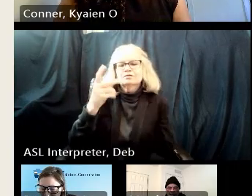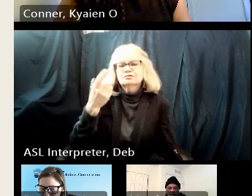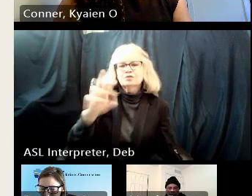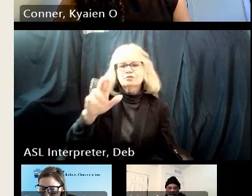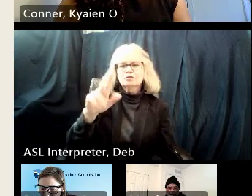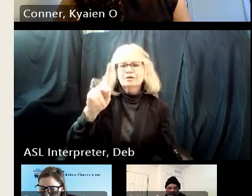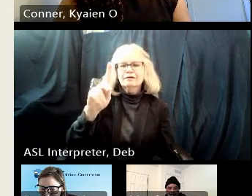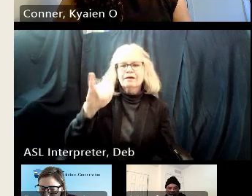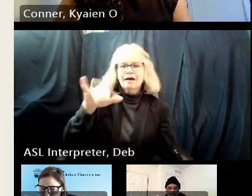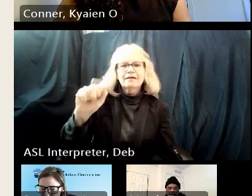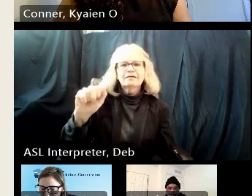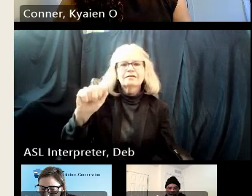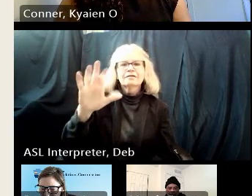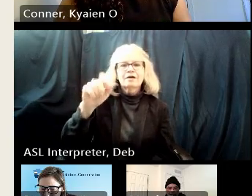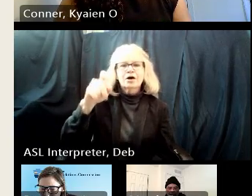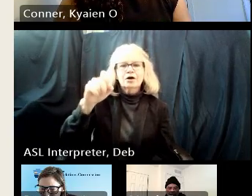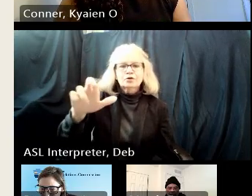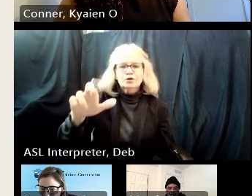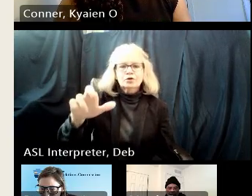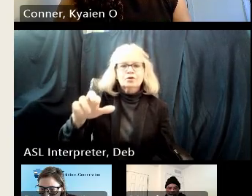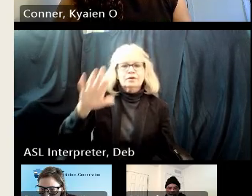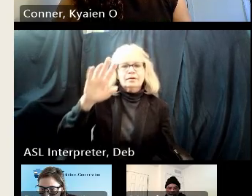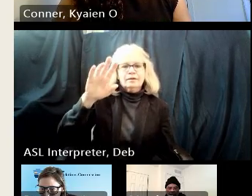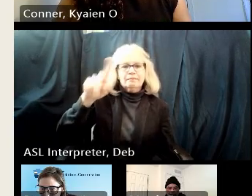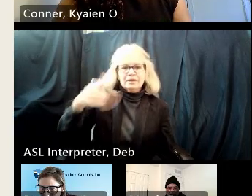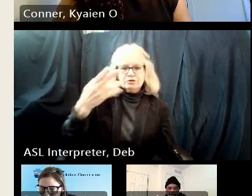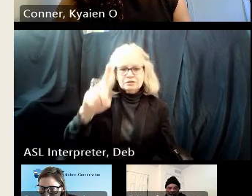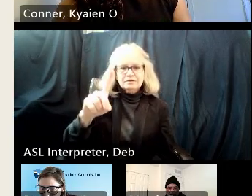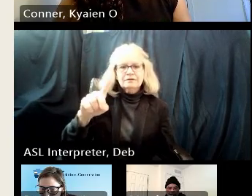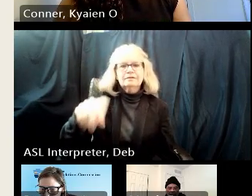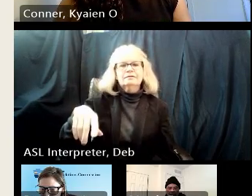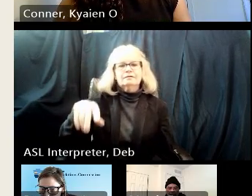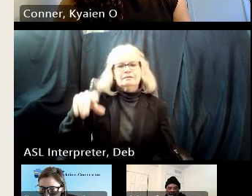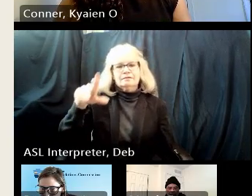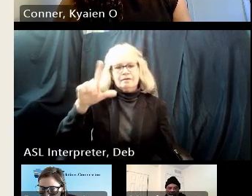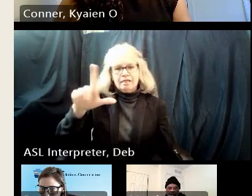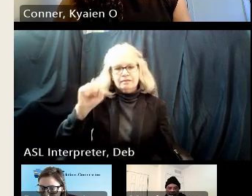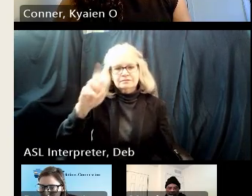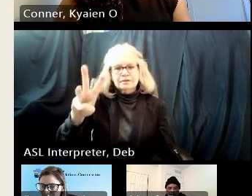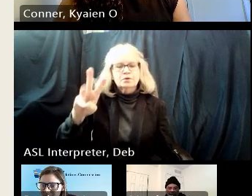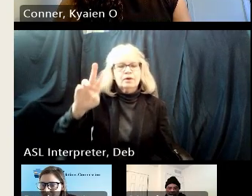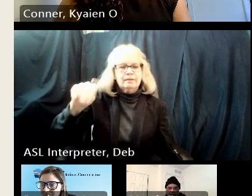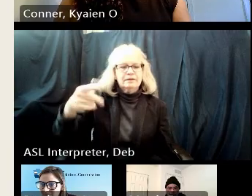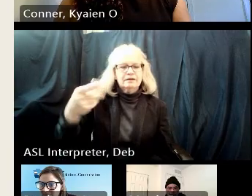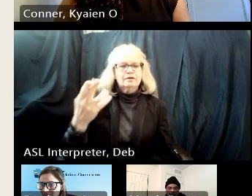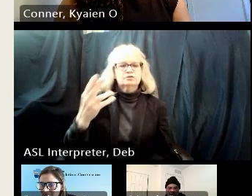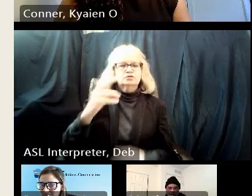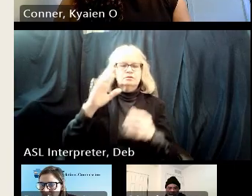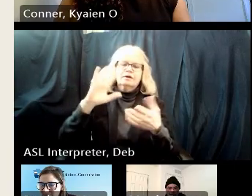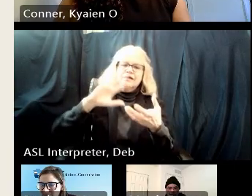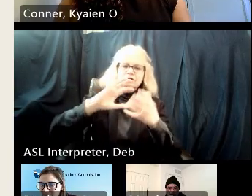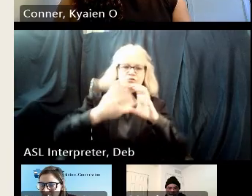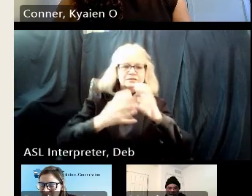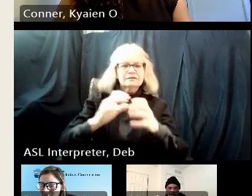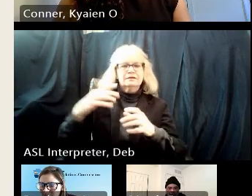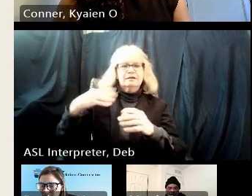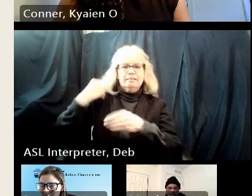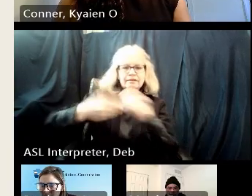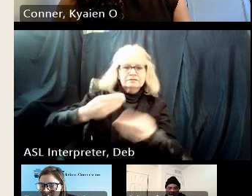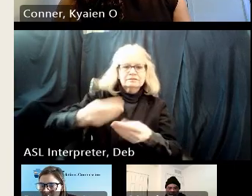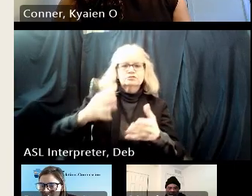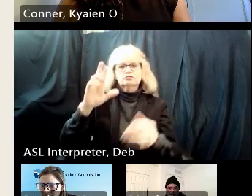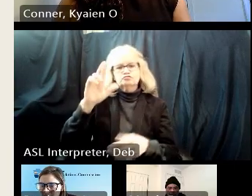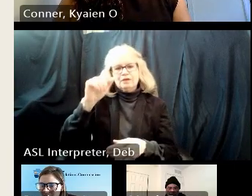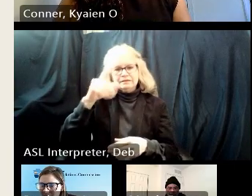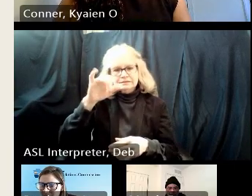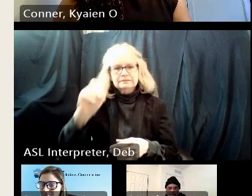PhD, LSW, and NPH, entitled Intersecting Legacies, Racism's Enduring Impact on Community Health and Mental